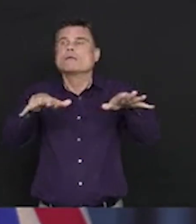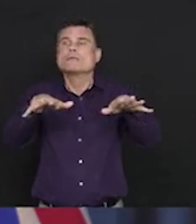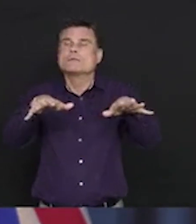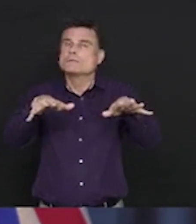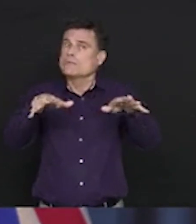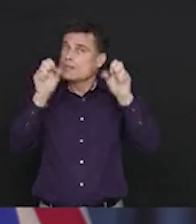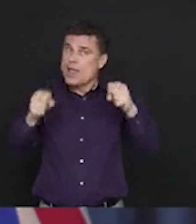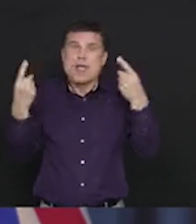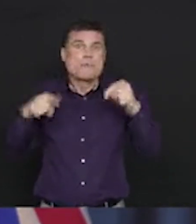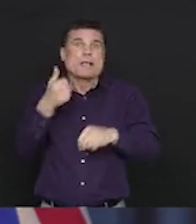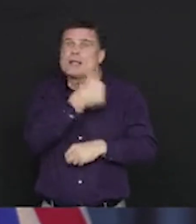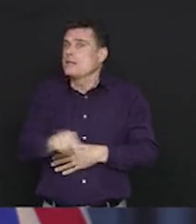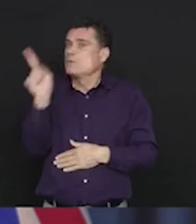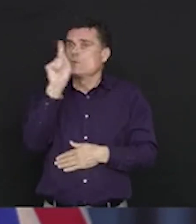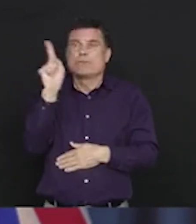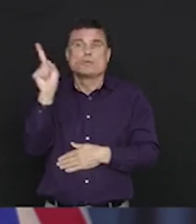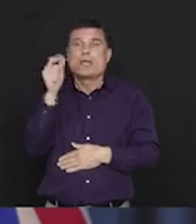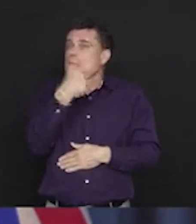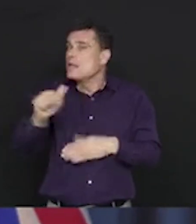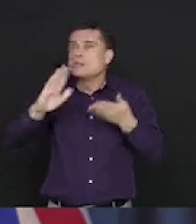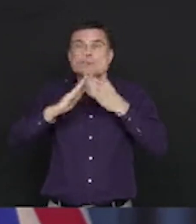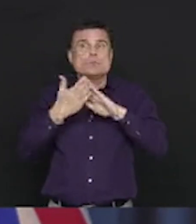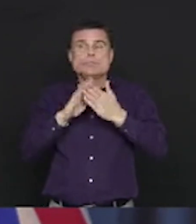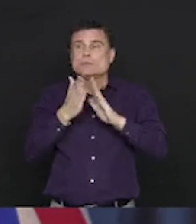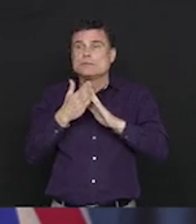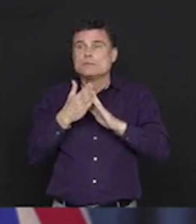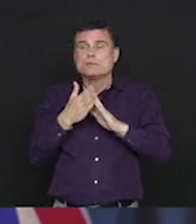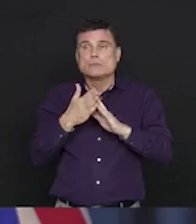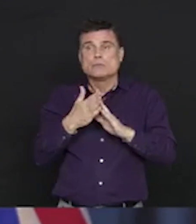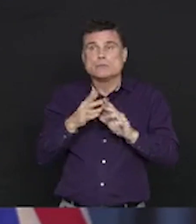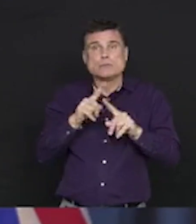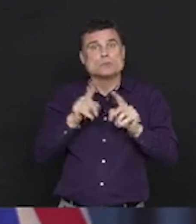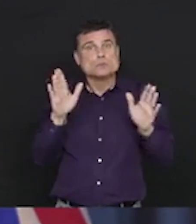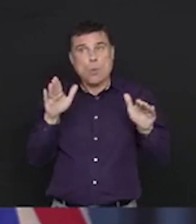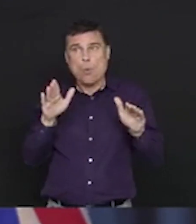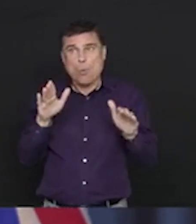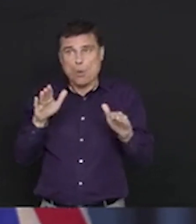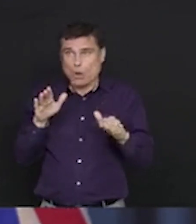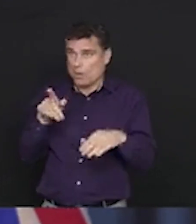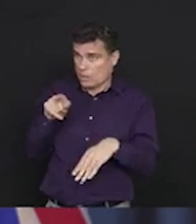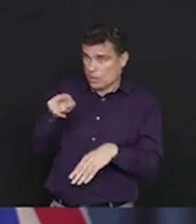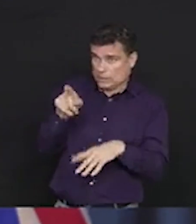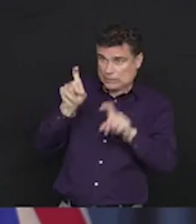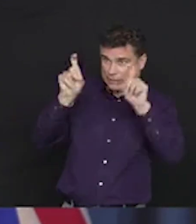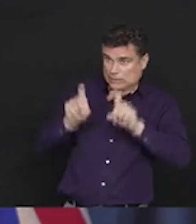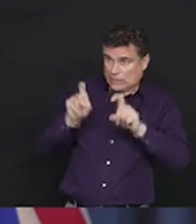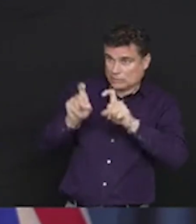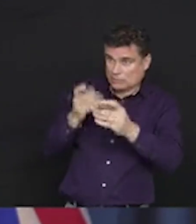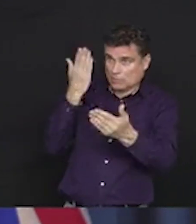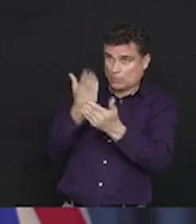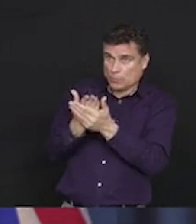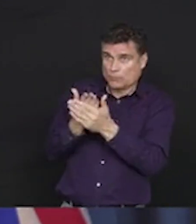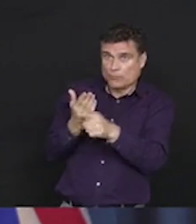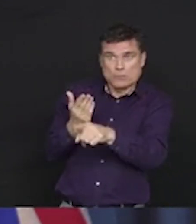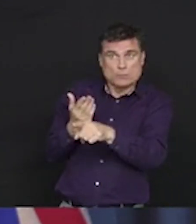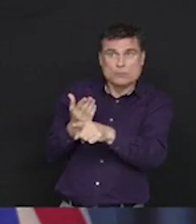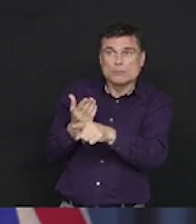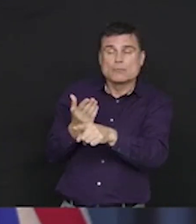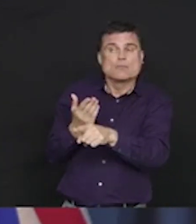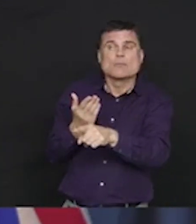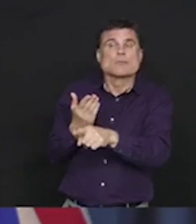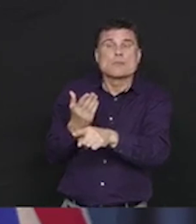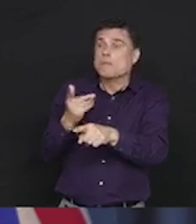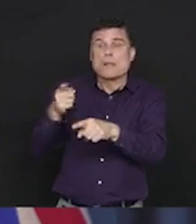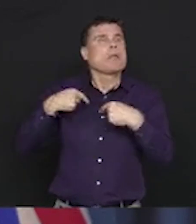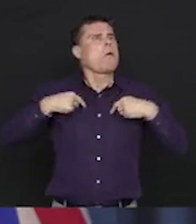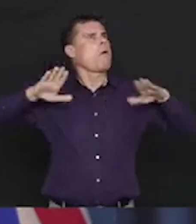for example. So this is not something that is about protecting people's privacy necessarily, although that is